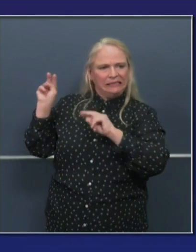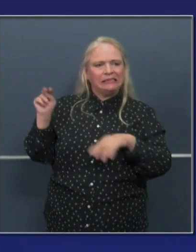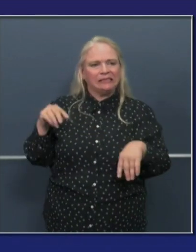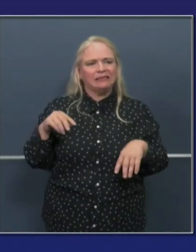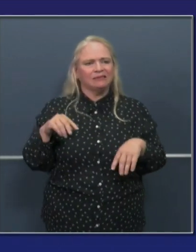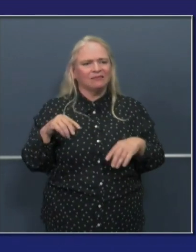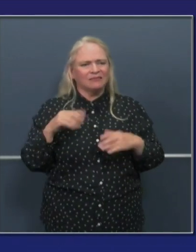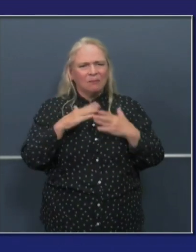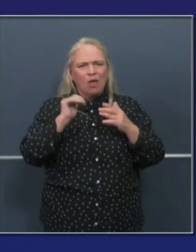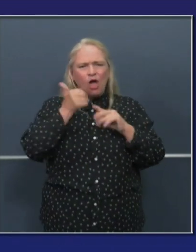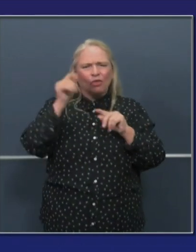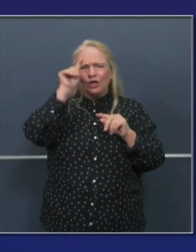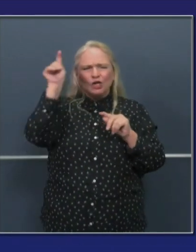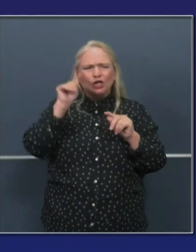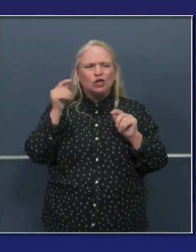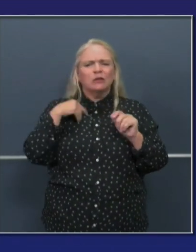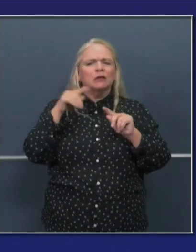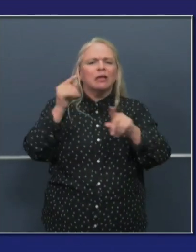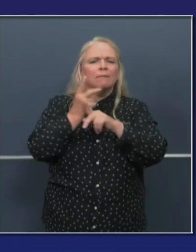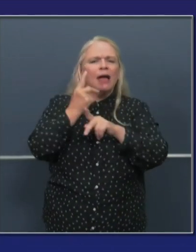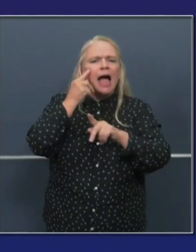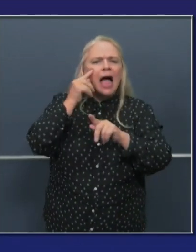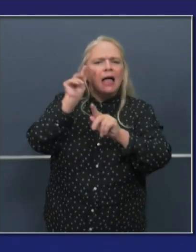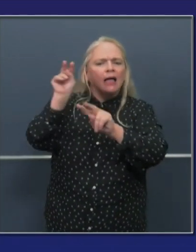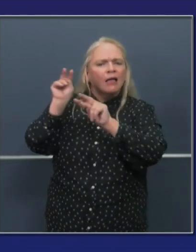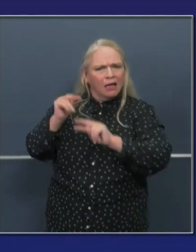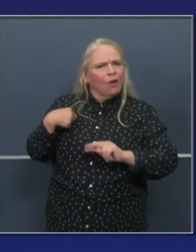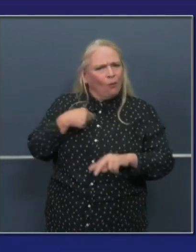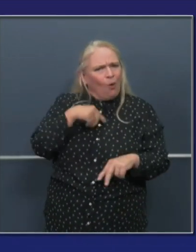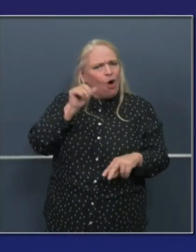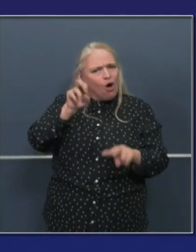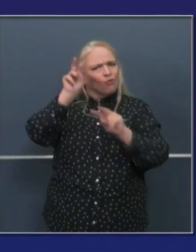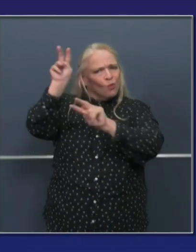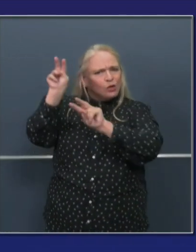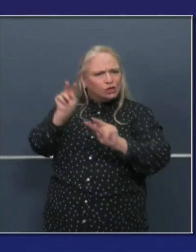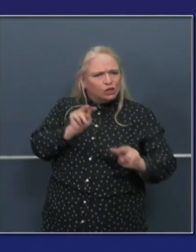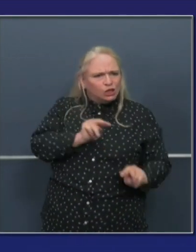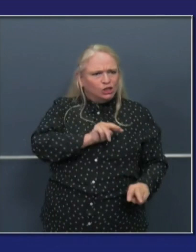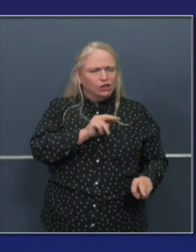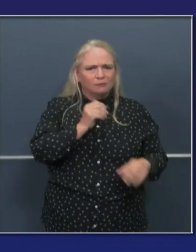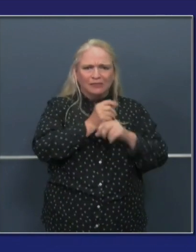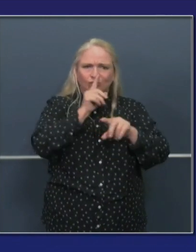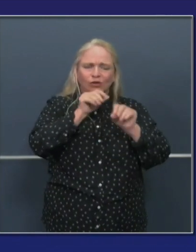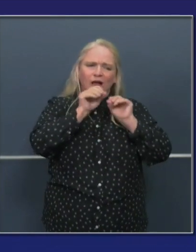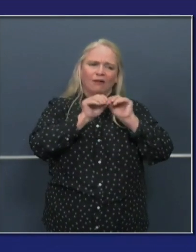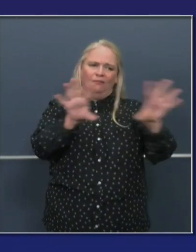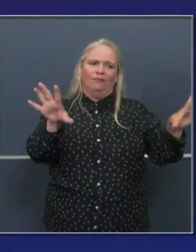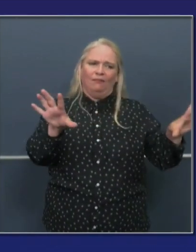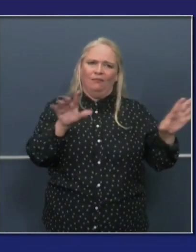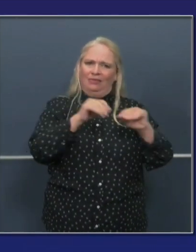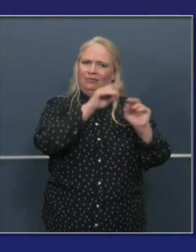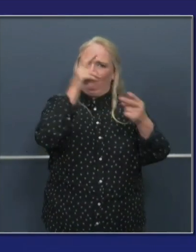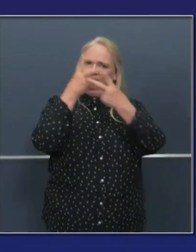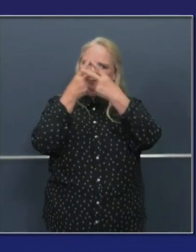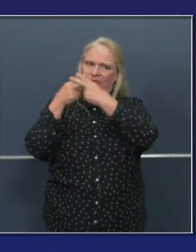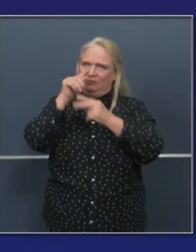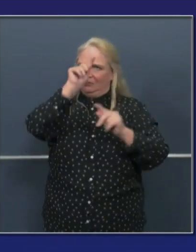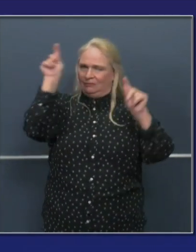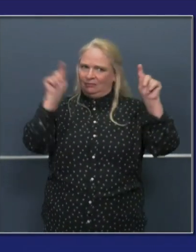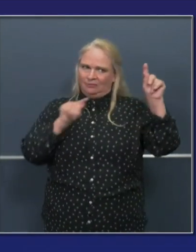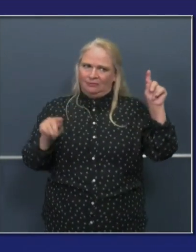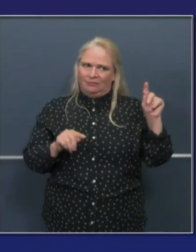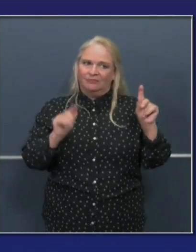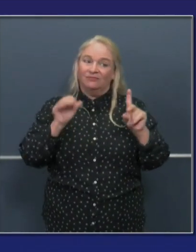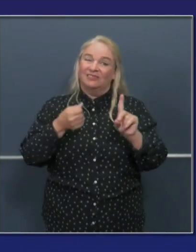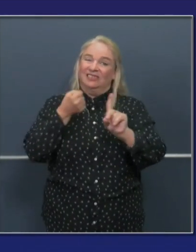others that we are monitoring where we're seeing intense outbreaks. And obviously that's impacting some of the hospitalization rates in